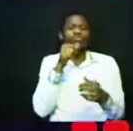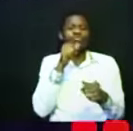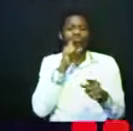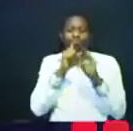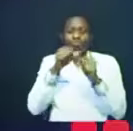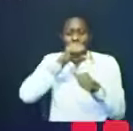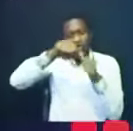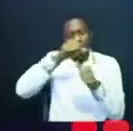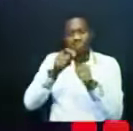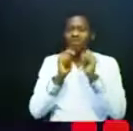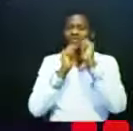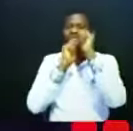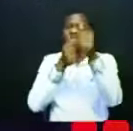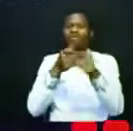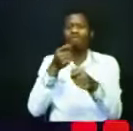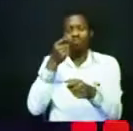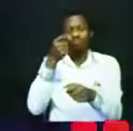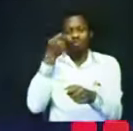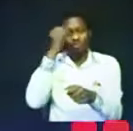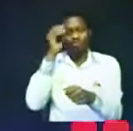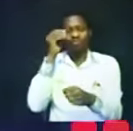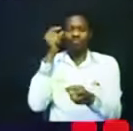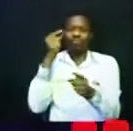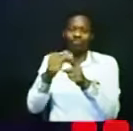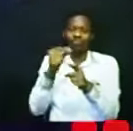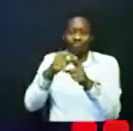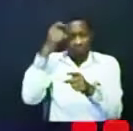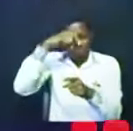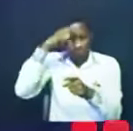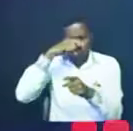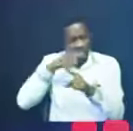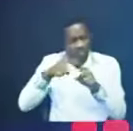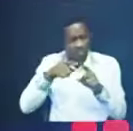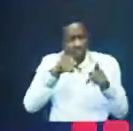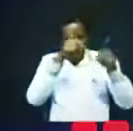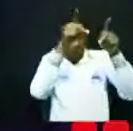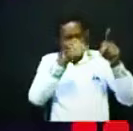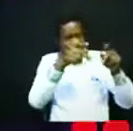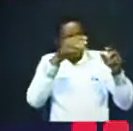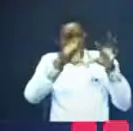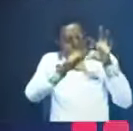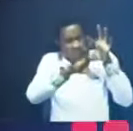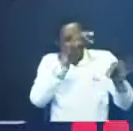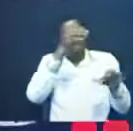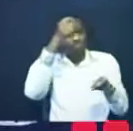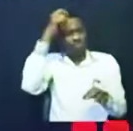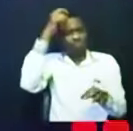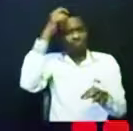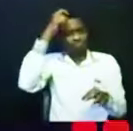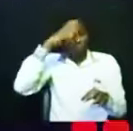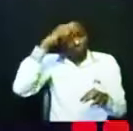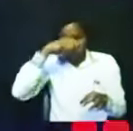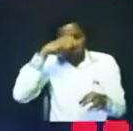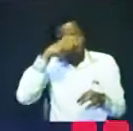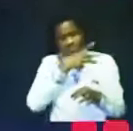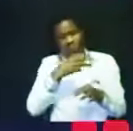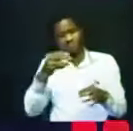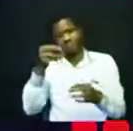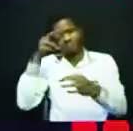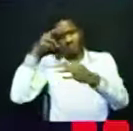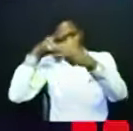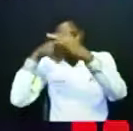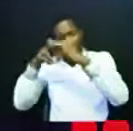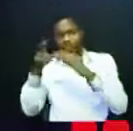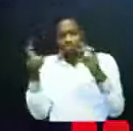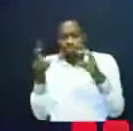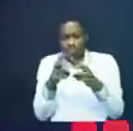wisdom. This is the spirit of wisdom and revelation. So anytime that you sit